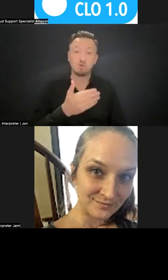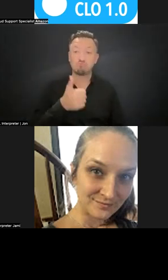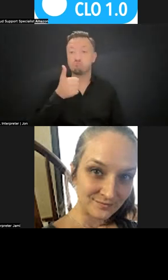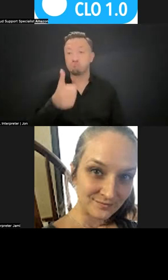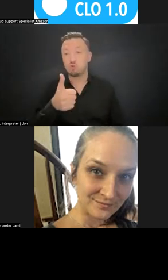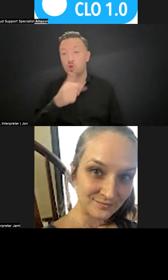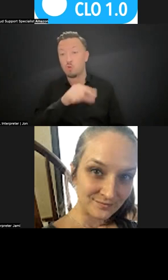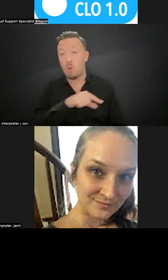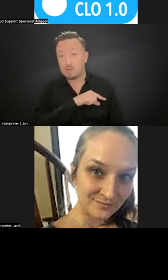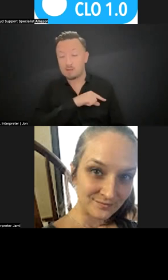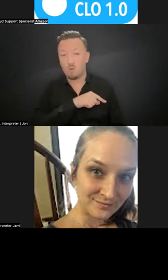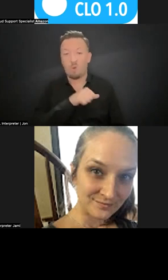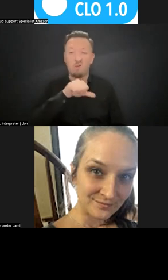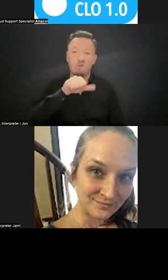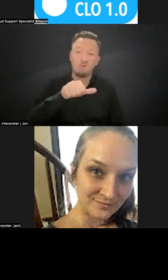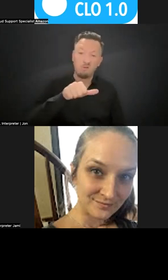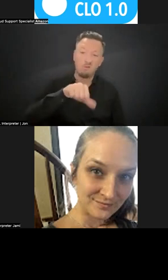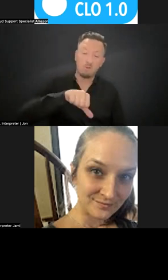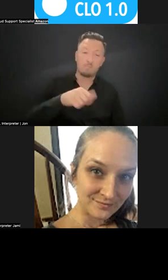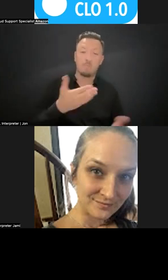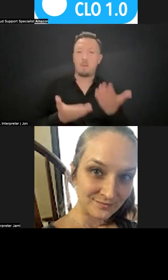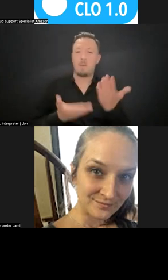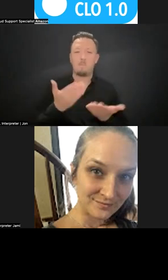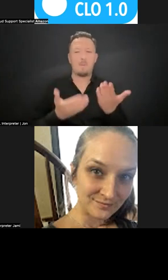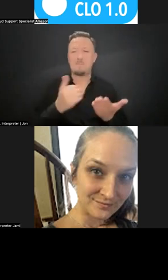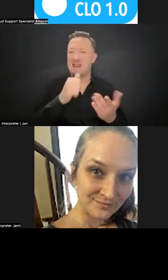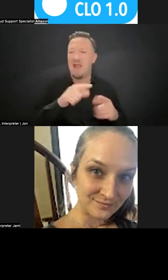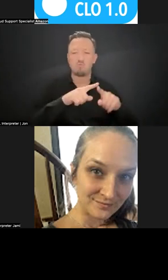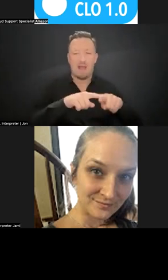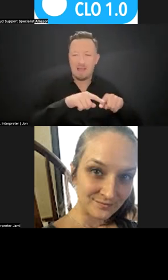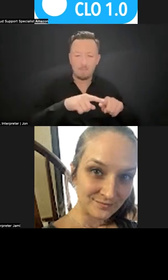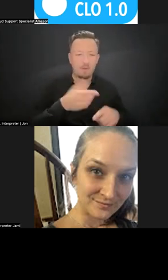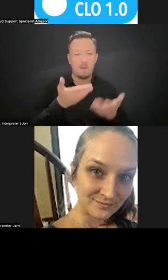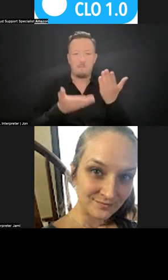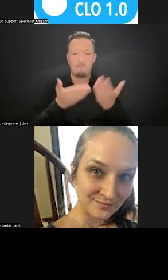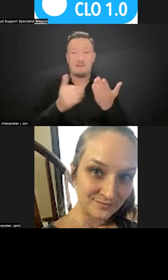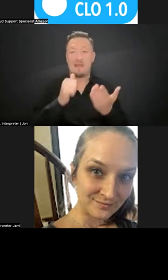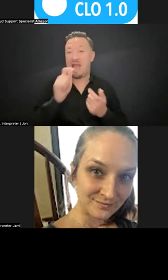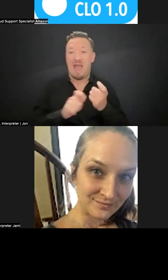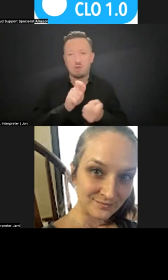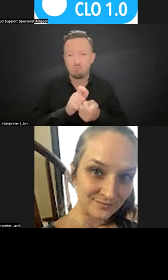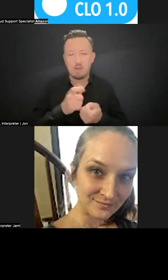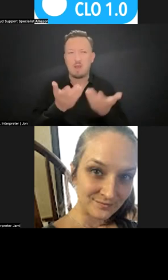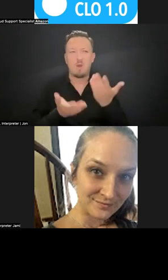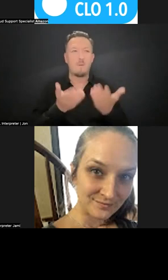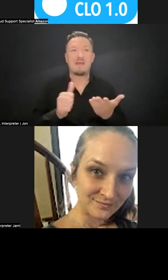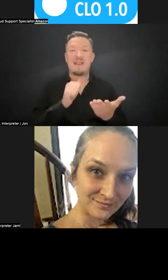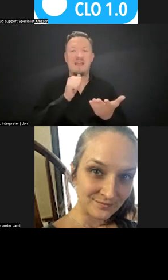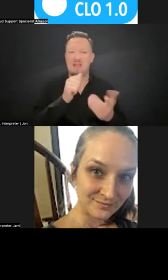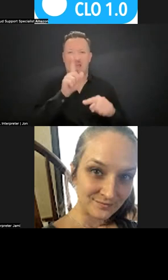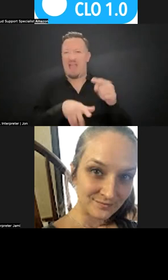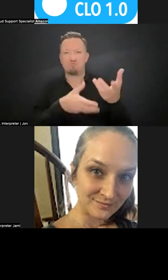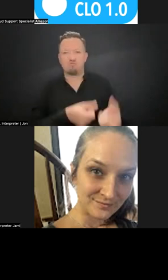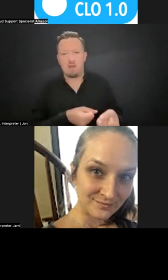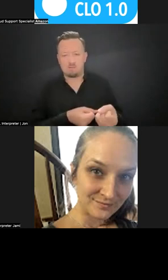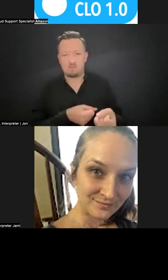of your data. It might not be reliable, might not be accurate, might not be trustworthy. Right? Those